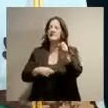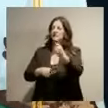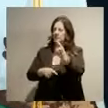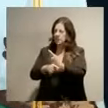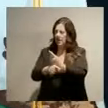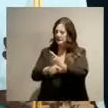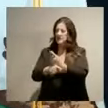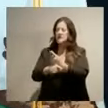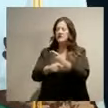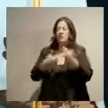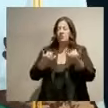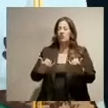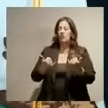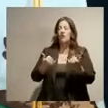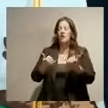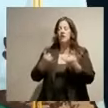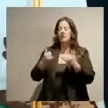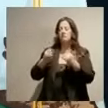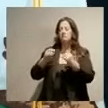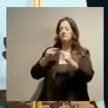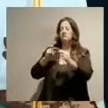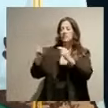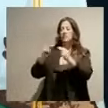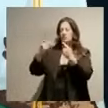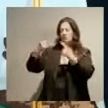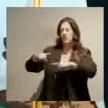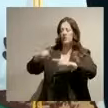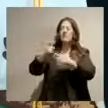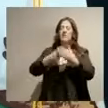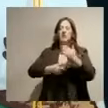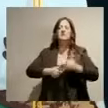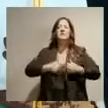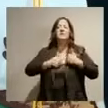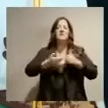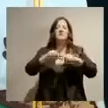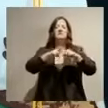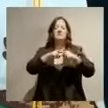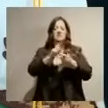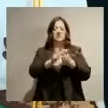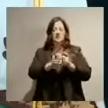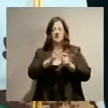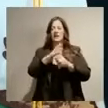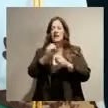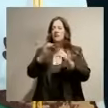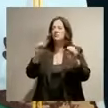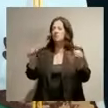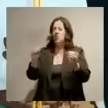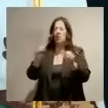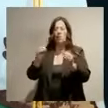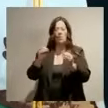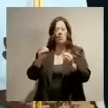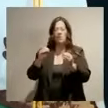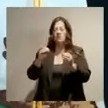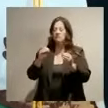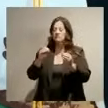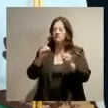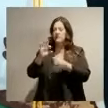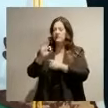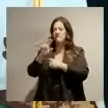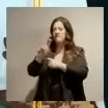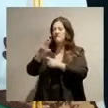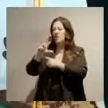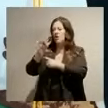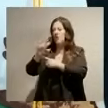the current bargain agreements will still see their cost of living adjustments, and there are no furloughs. Okay, so only impacts to